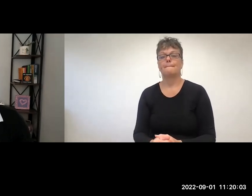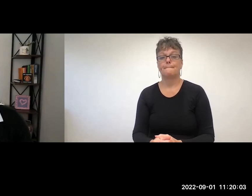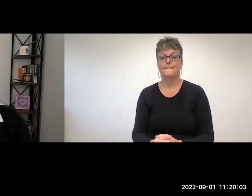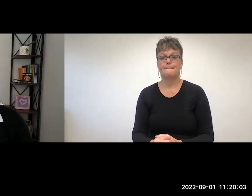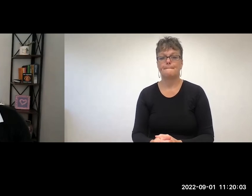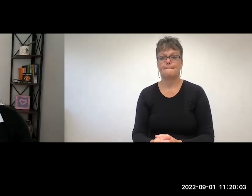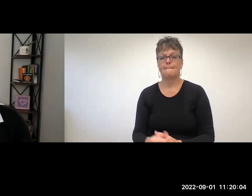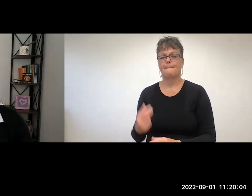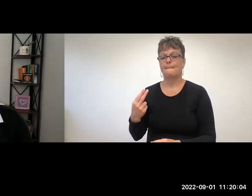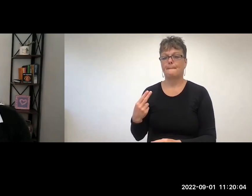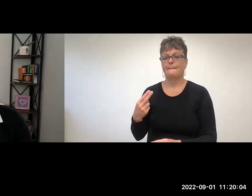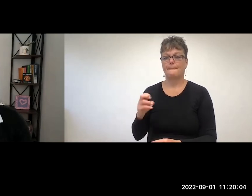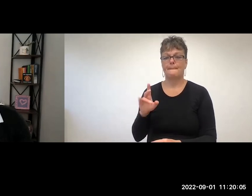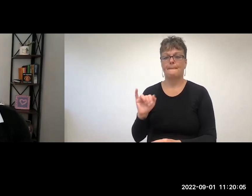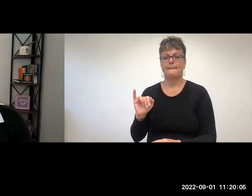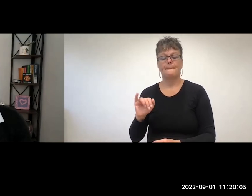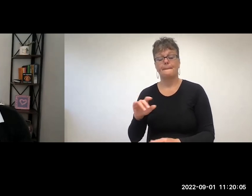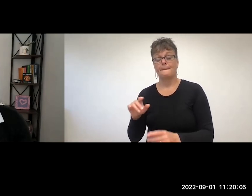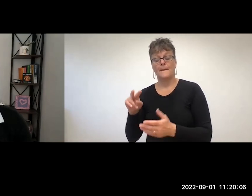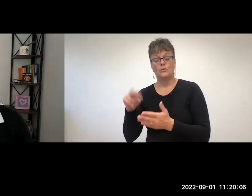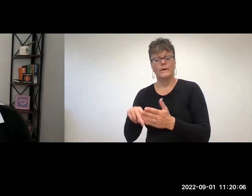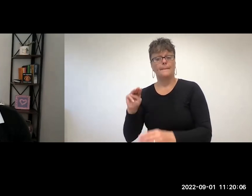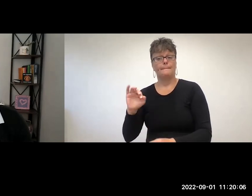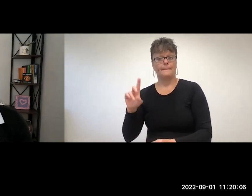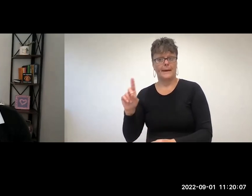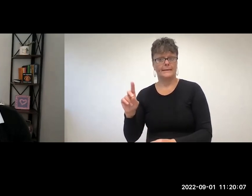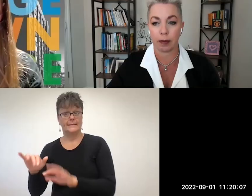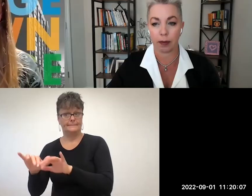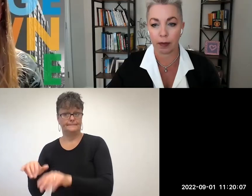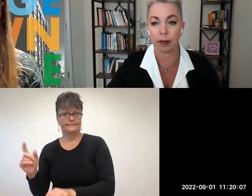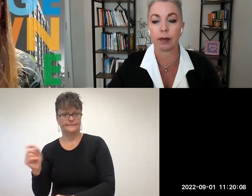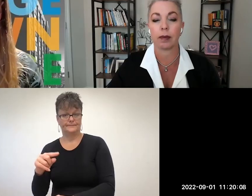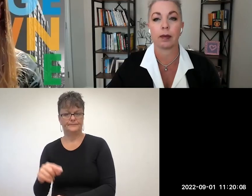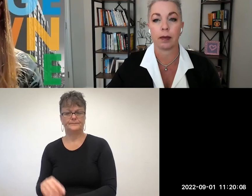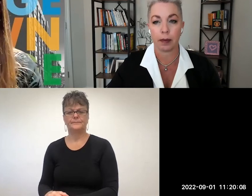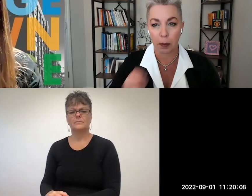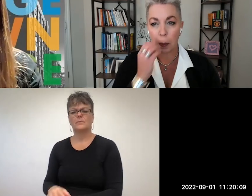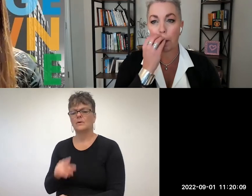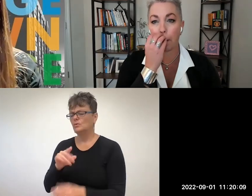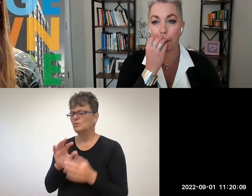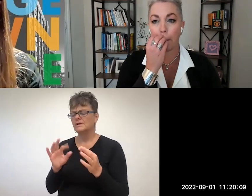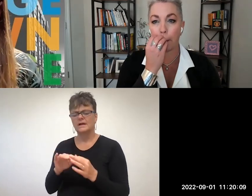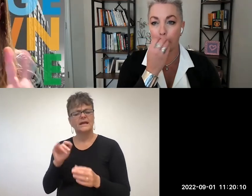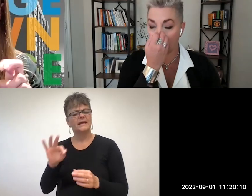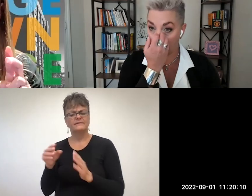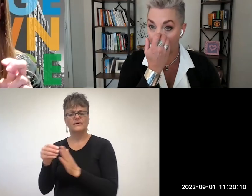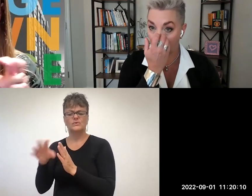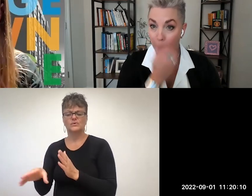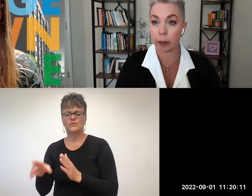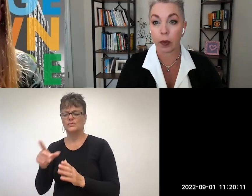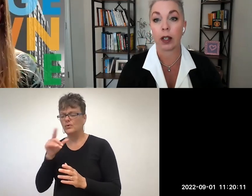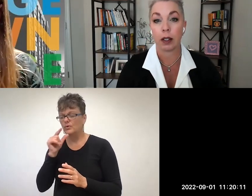And we have a question from Mandy. You mentioned early on the student who does not do well in an early assignment and is affirmed in not